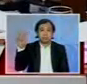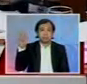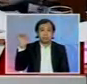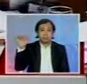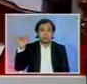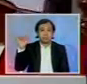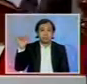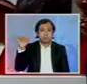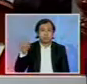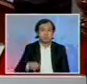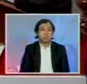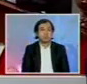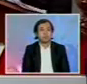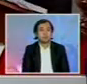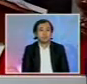Double Y.